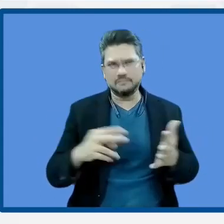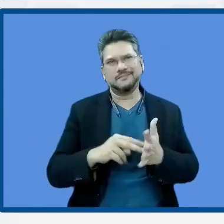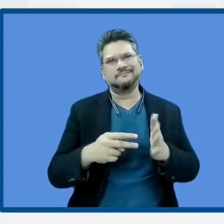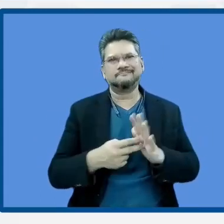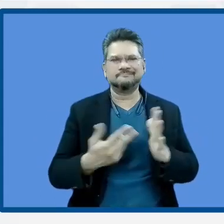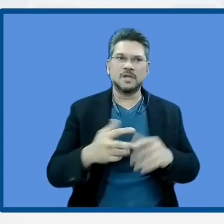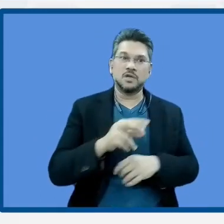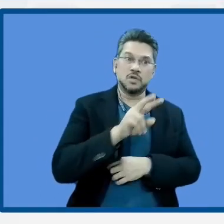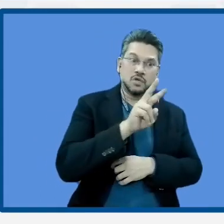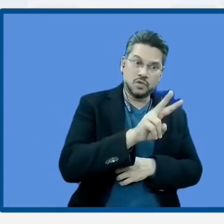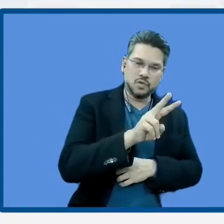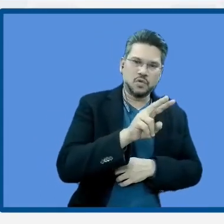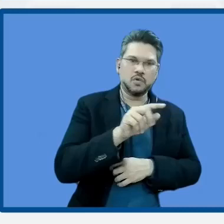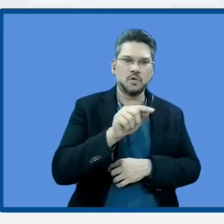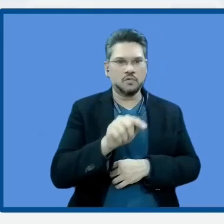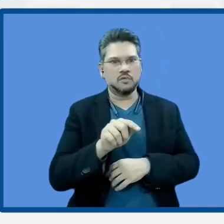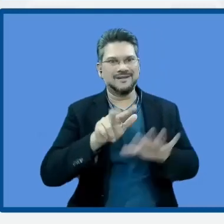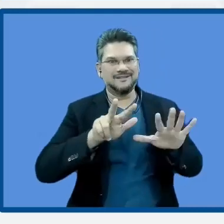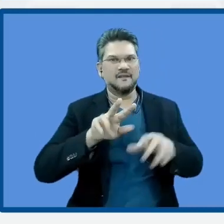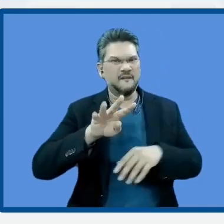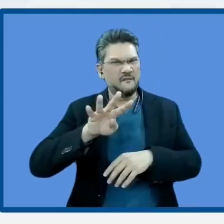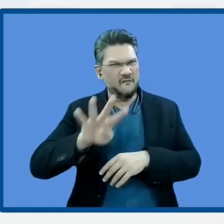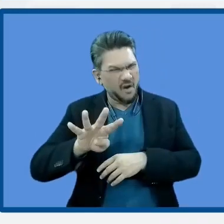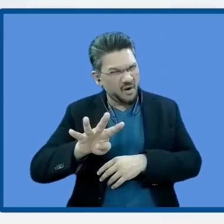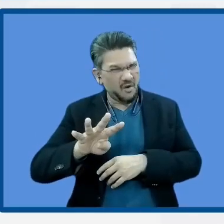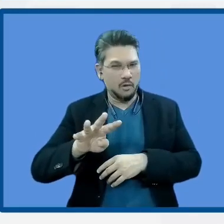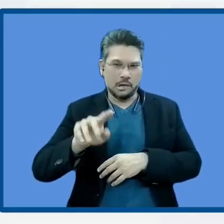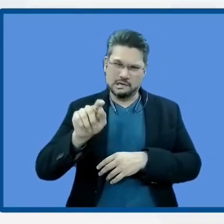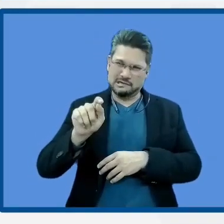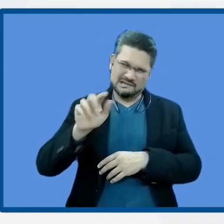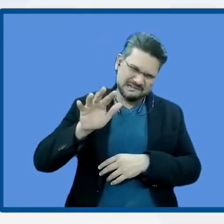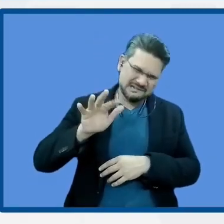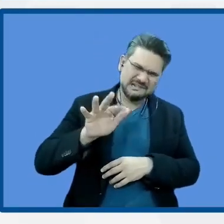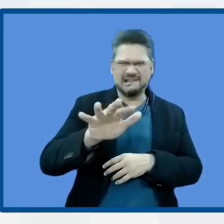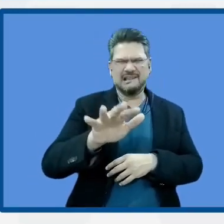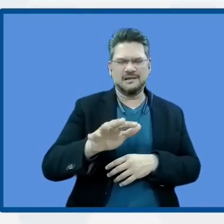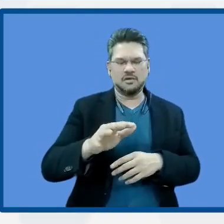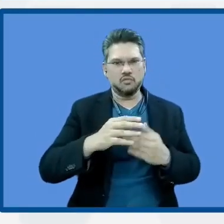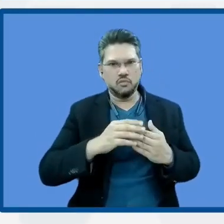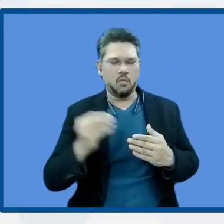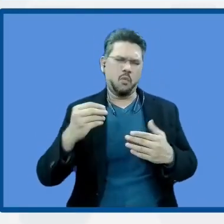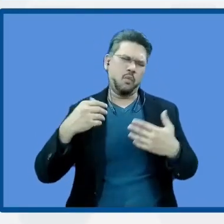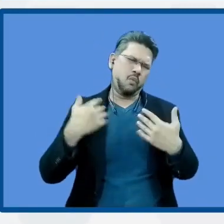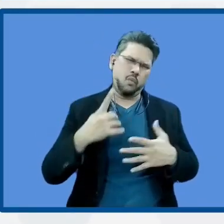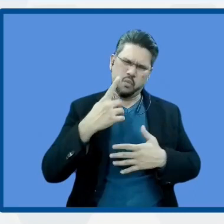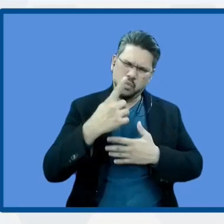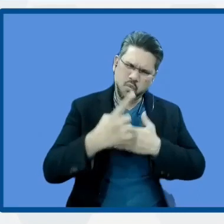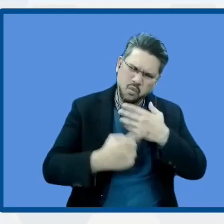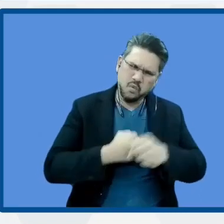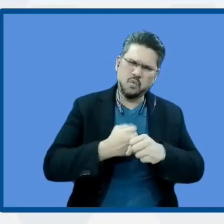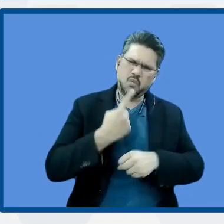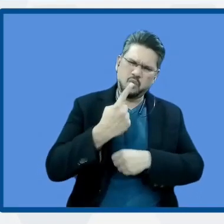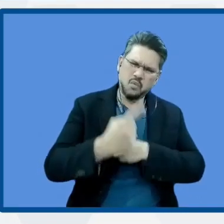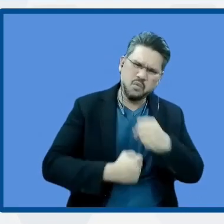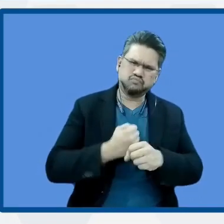$0.84 trillion every year. The money that really includes private